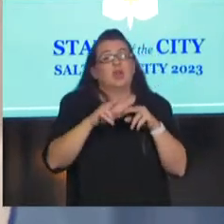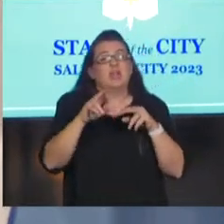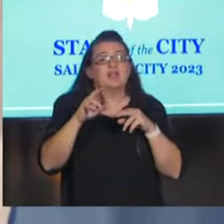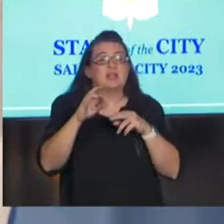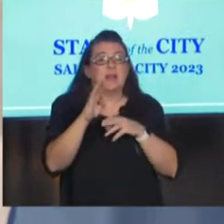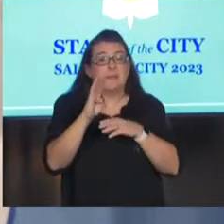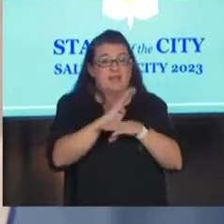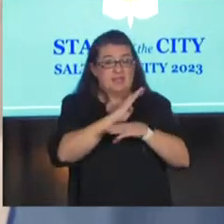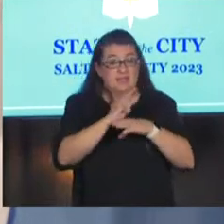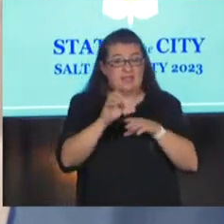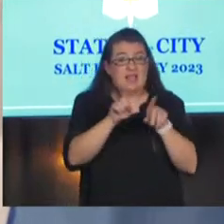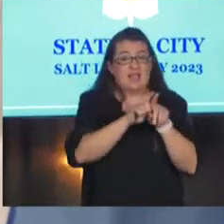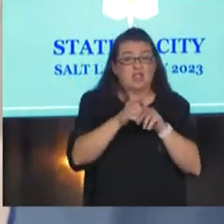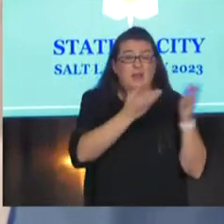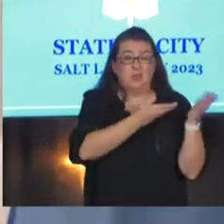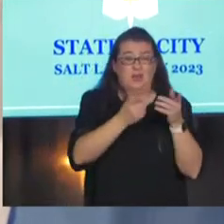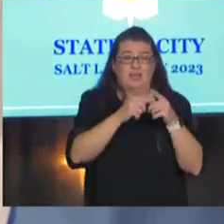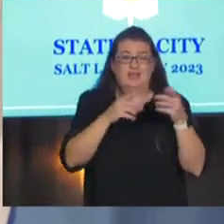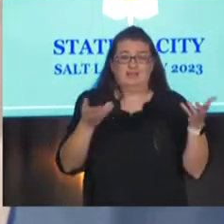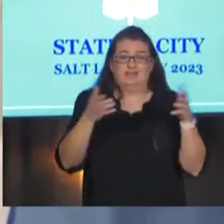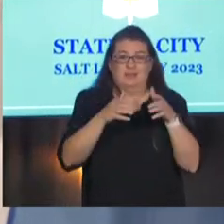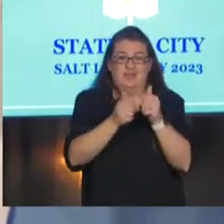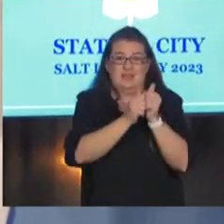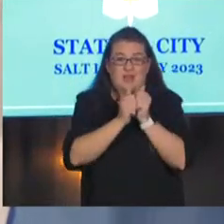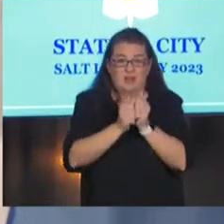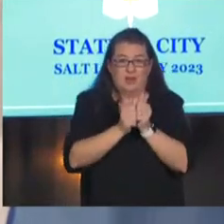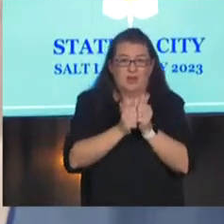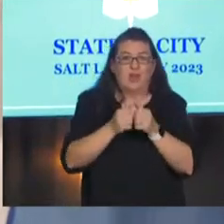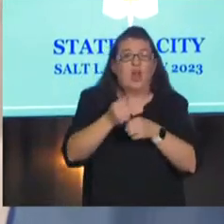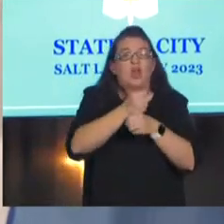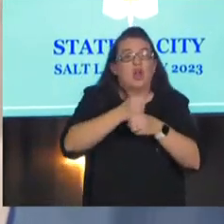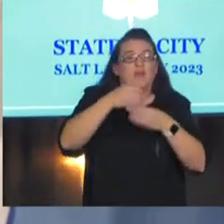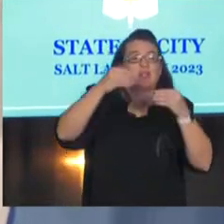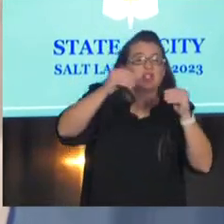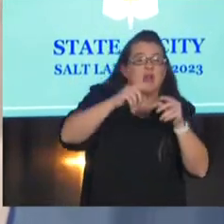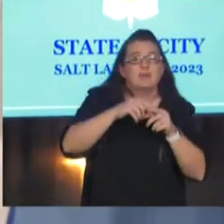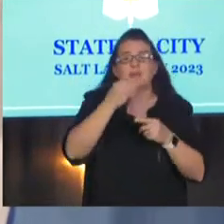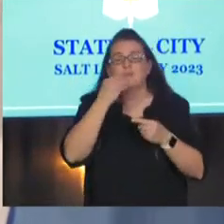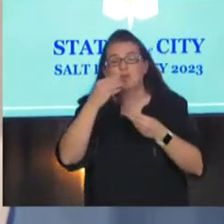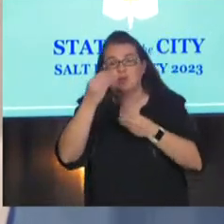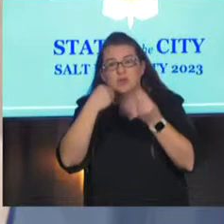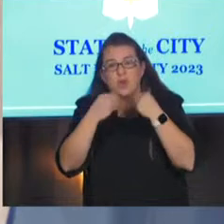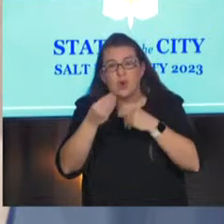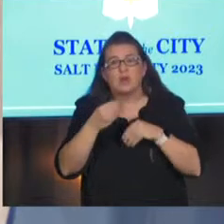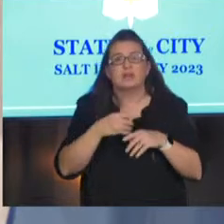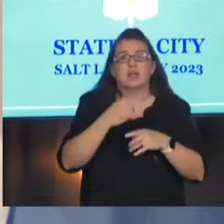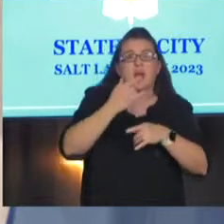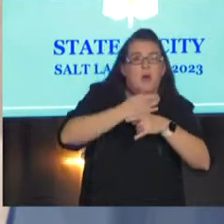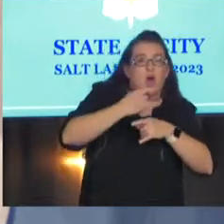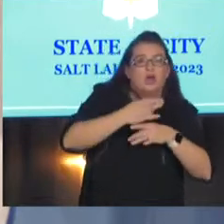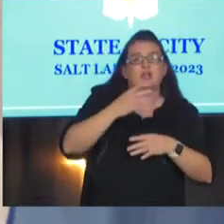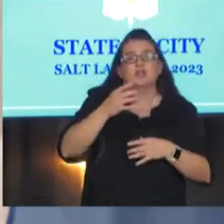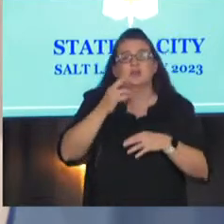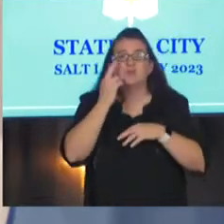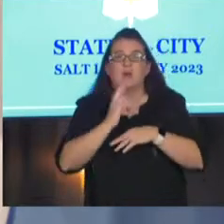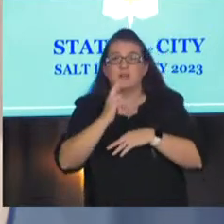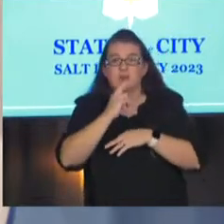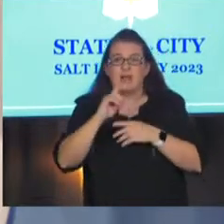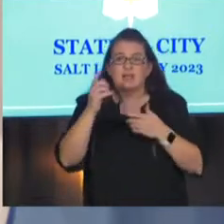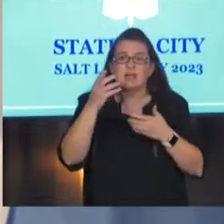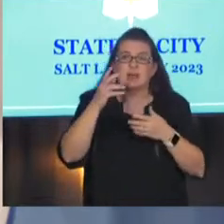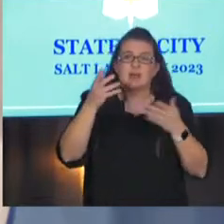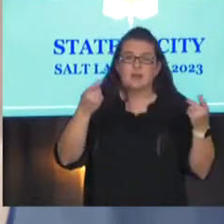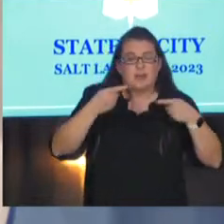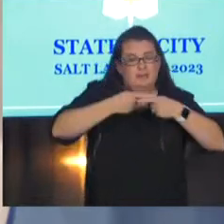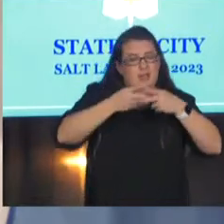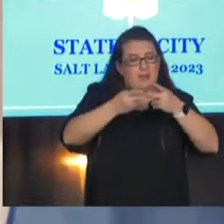us closer together. Neighborhood coffee shops and grocery stores, even bars and restaurants, they become intersections for